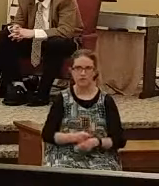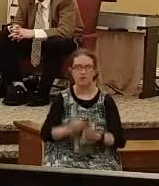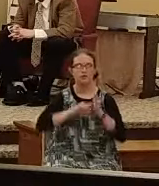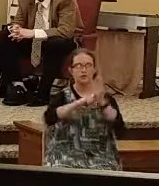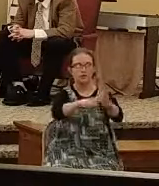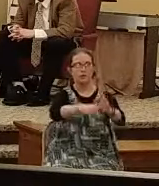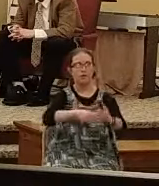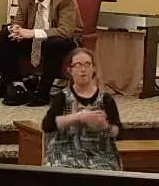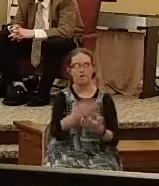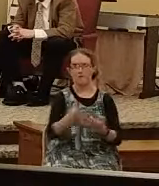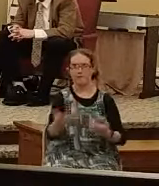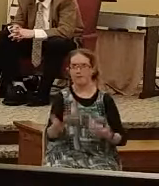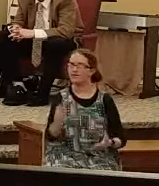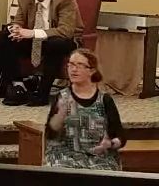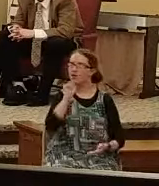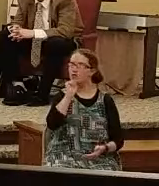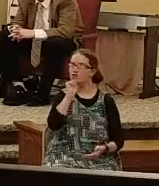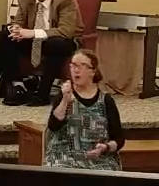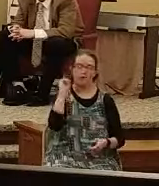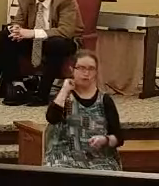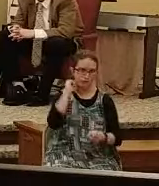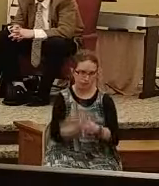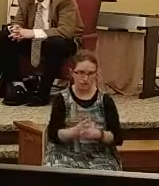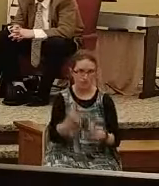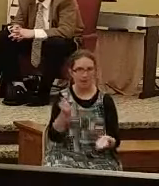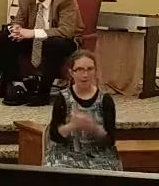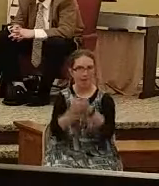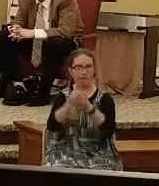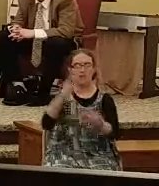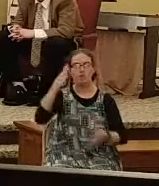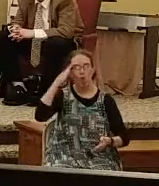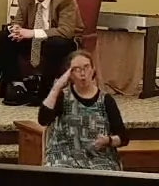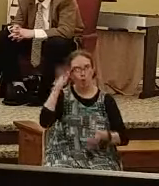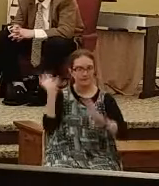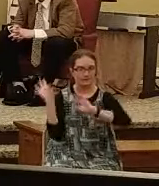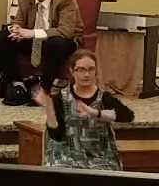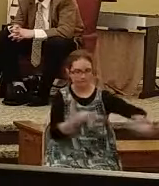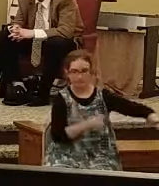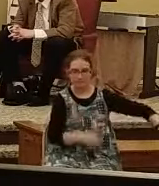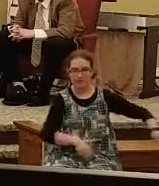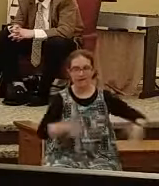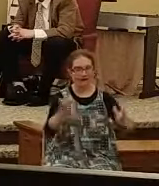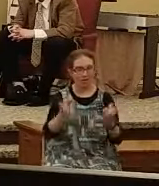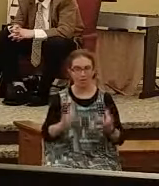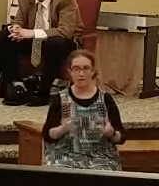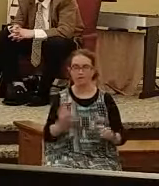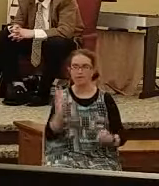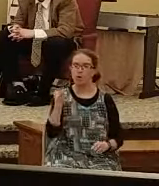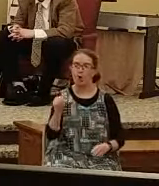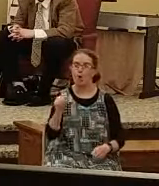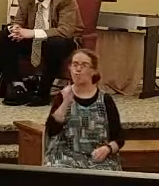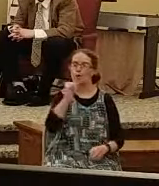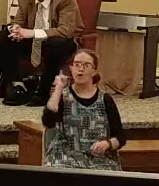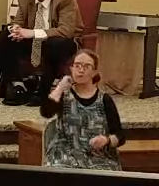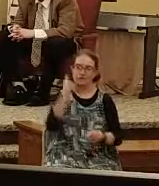me the things in my life that are unrighteousness and help me to know so I can get rid of them. I don't want any unrighteousness in my